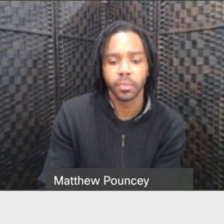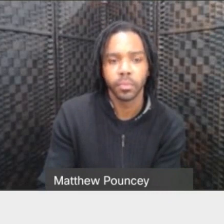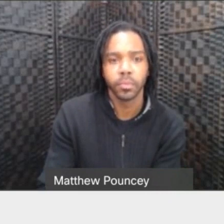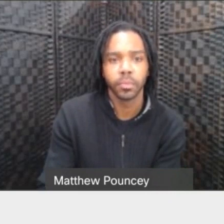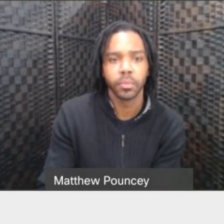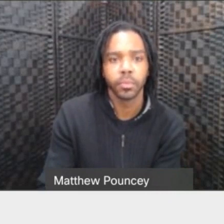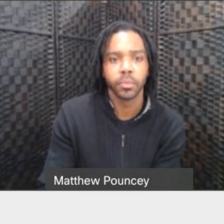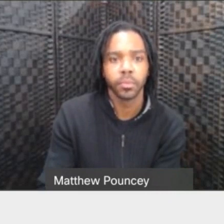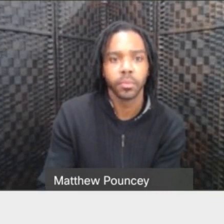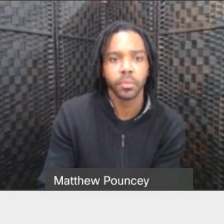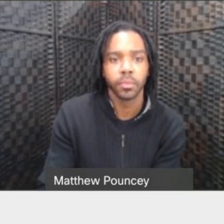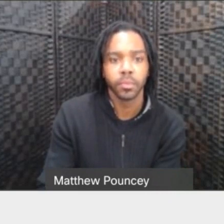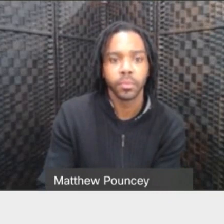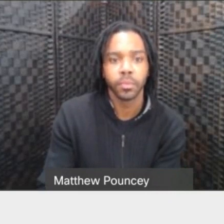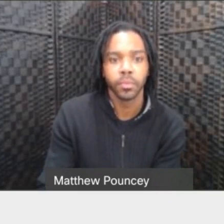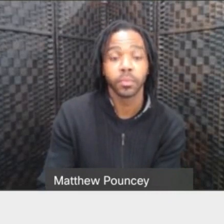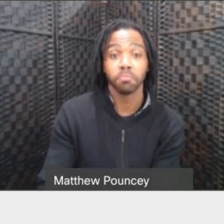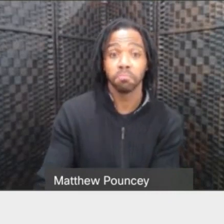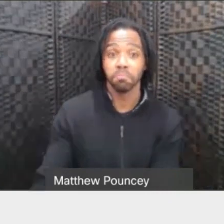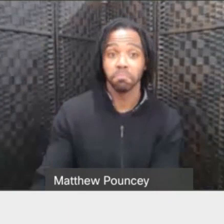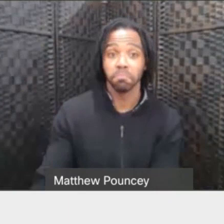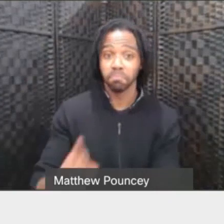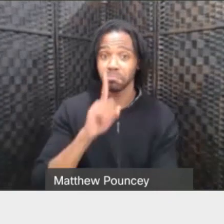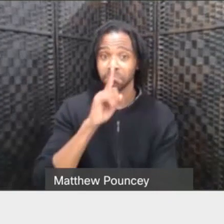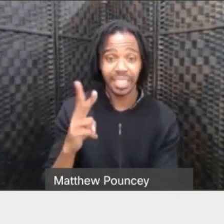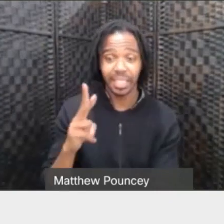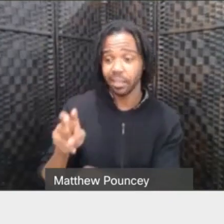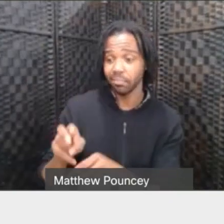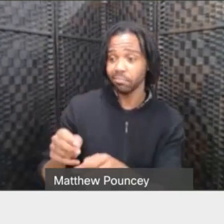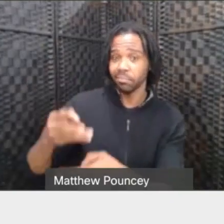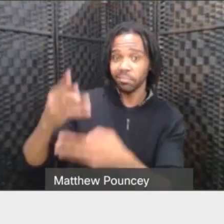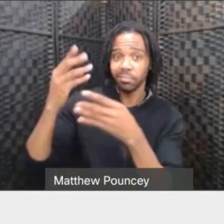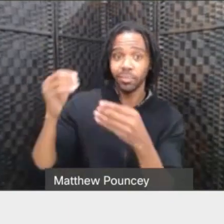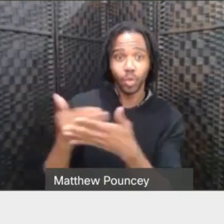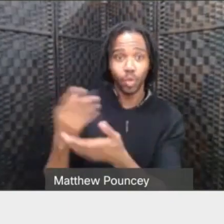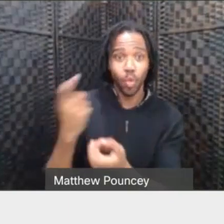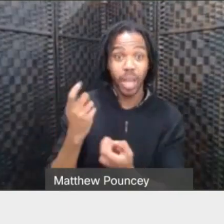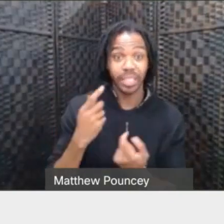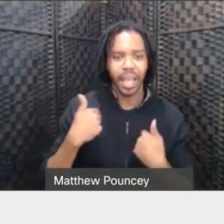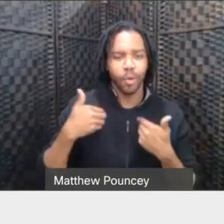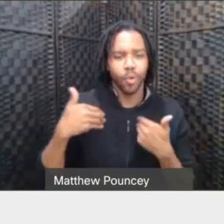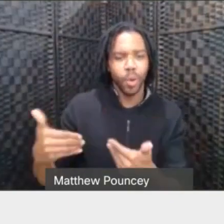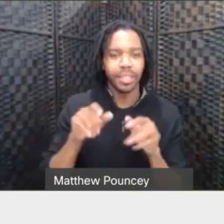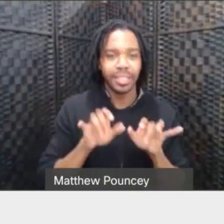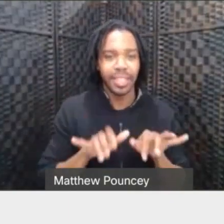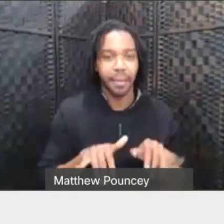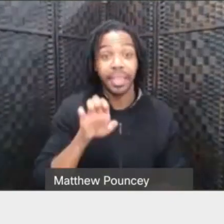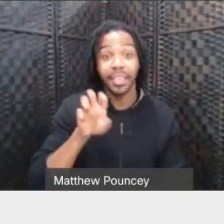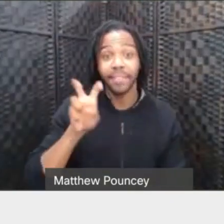I'll take advantage while I don't see questions to type the EVV information into the chat.